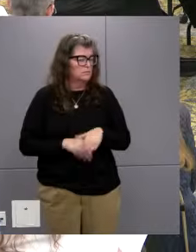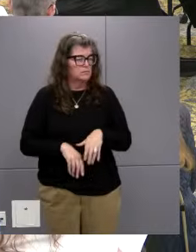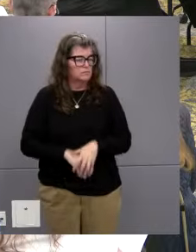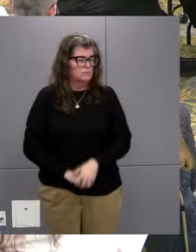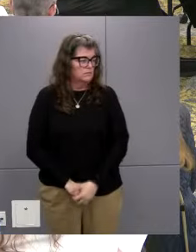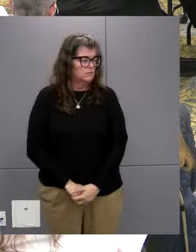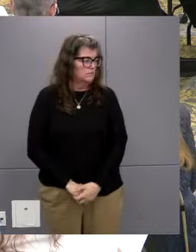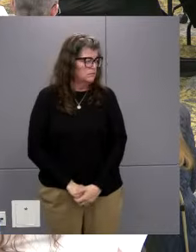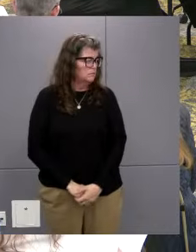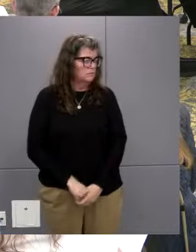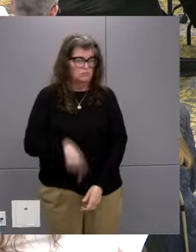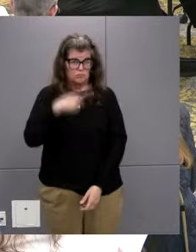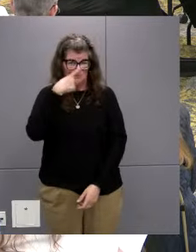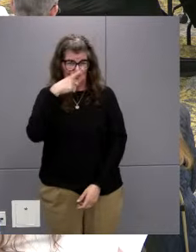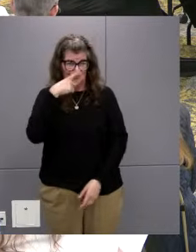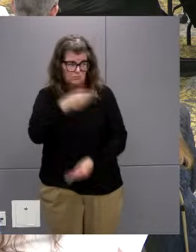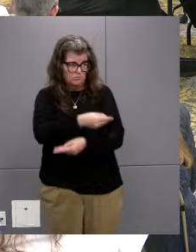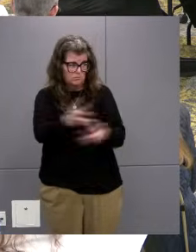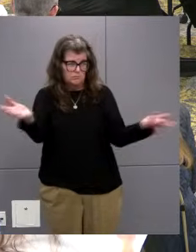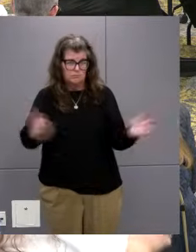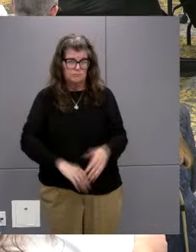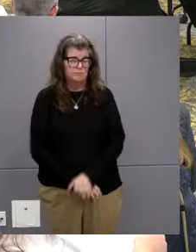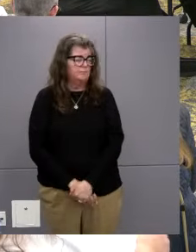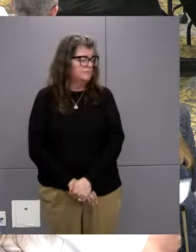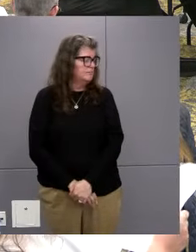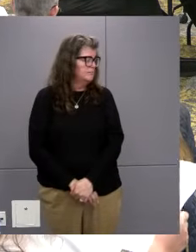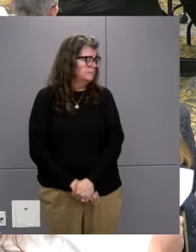We will hand those out.